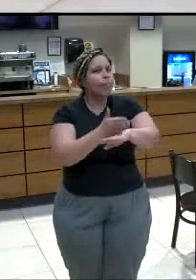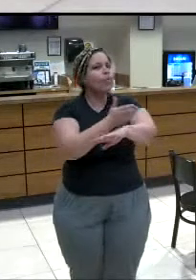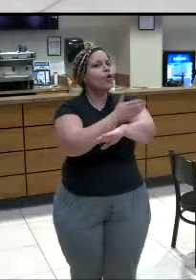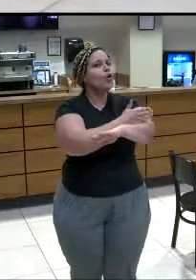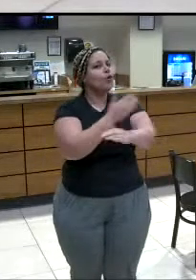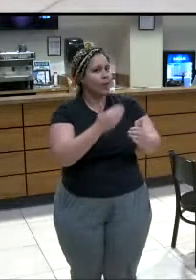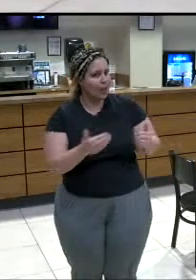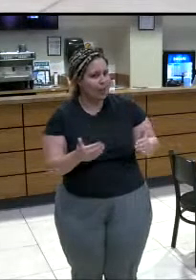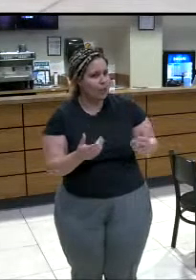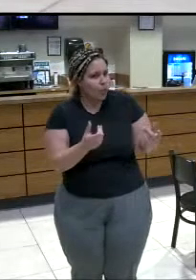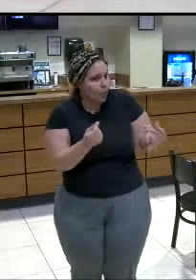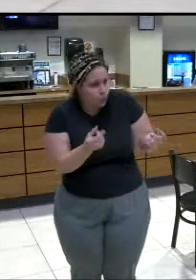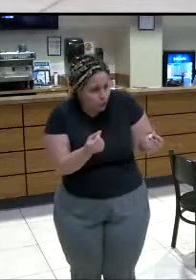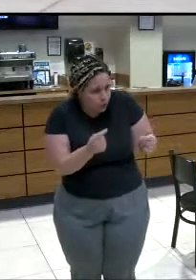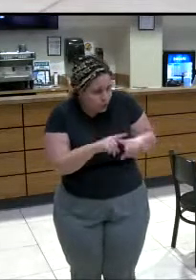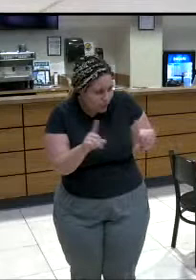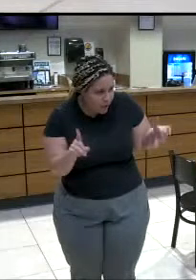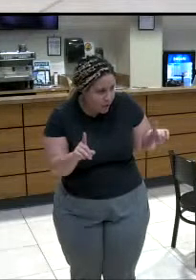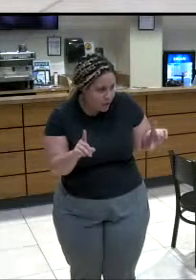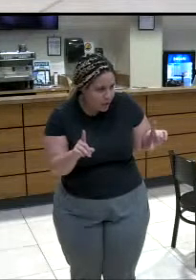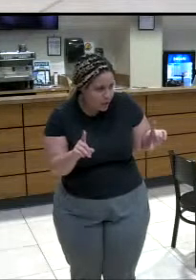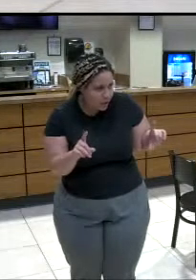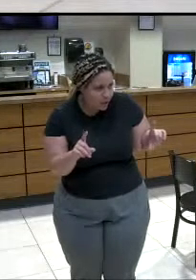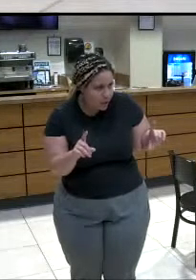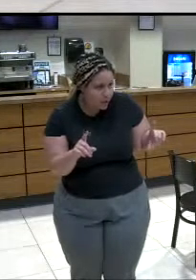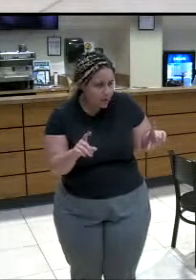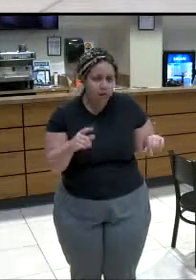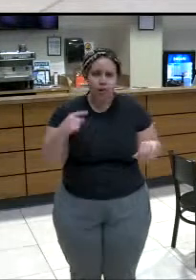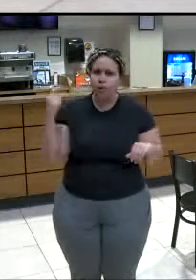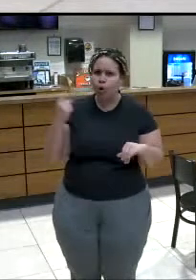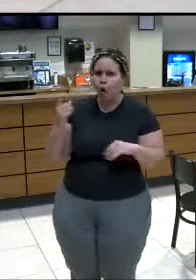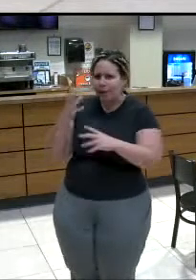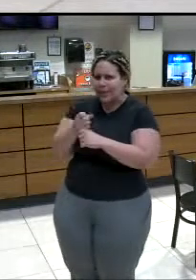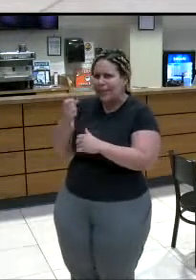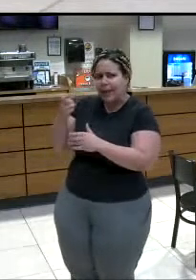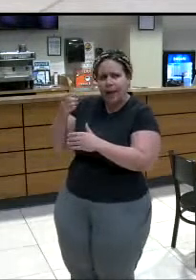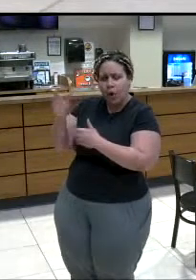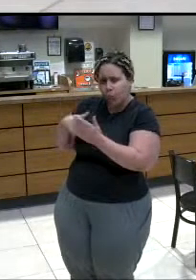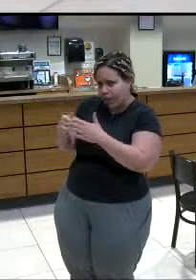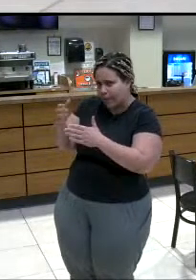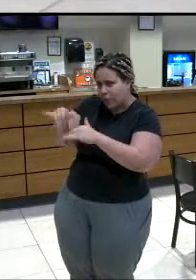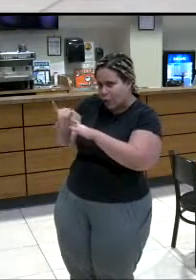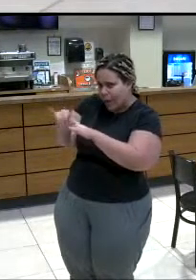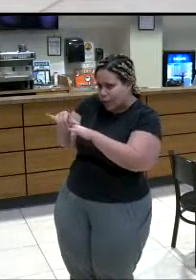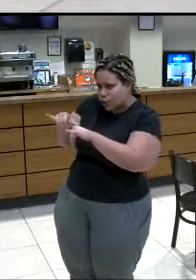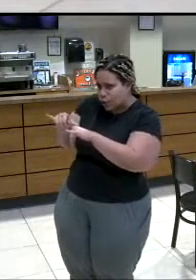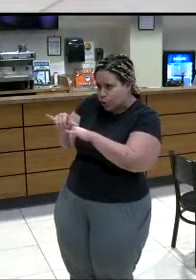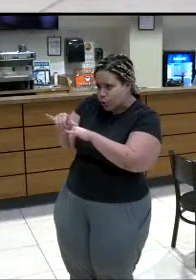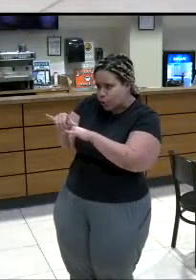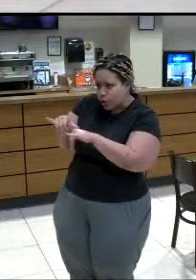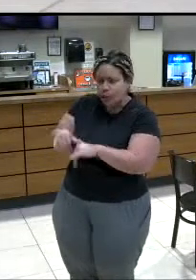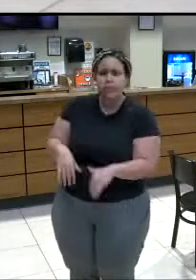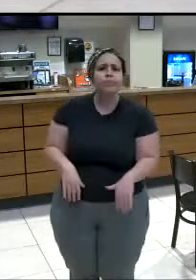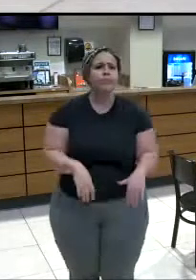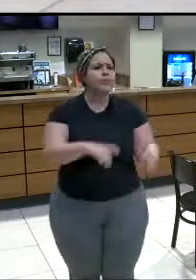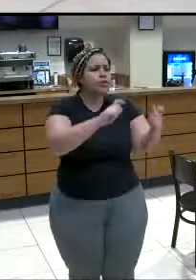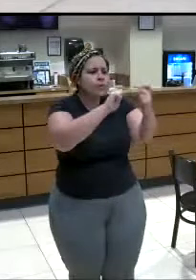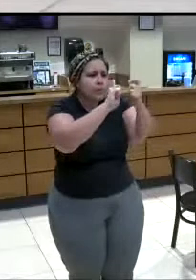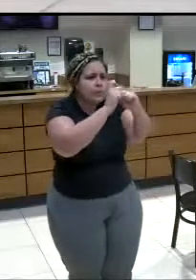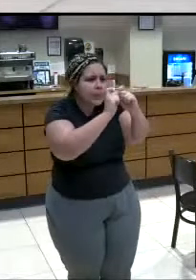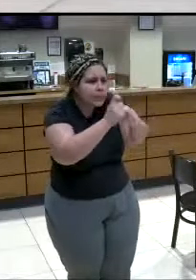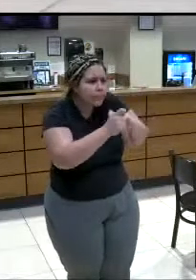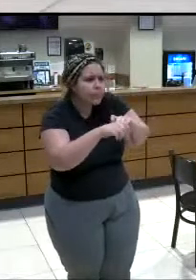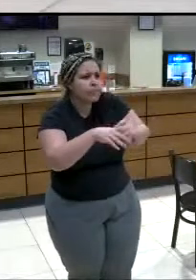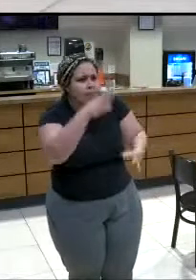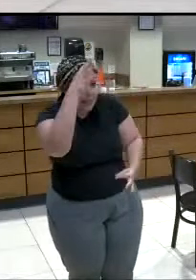What did you do? You always get what you measure. And so it was easier. You made adjustments, right? You